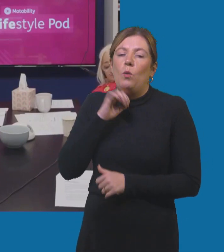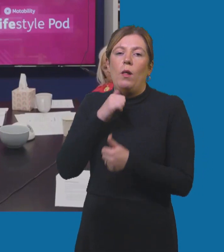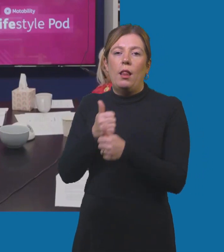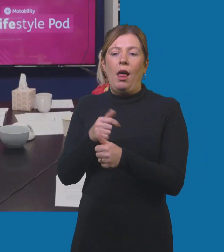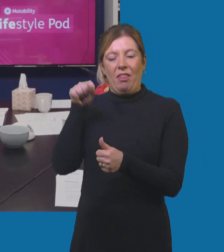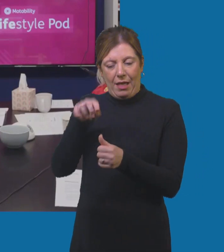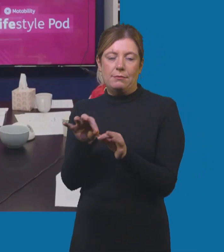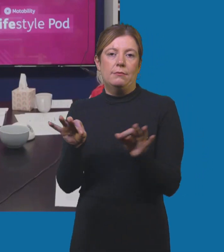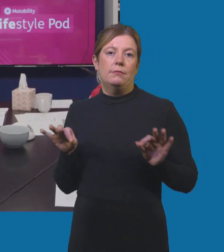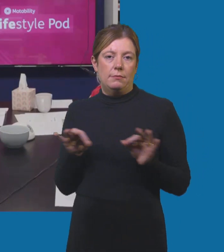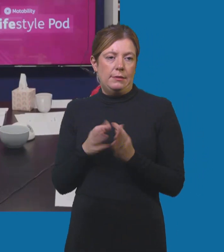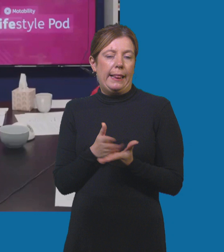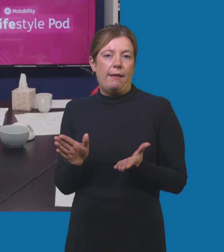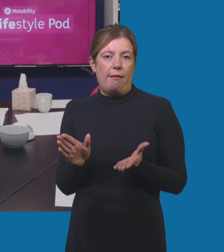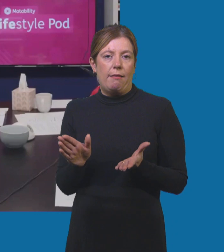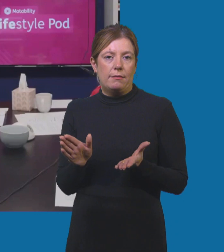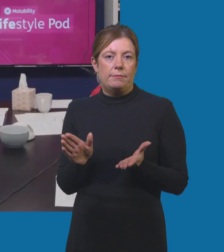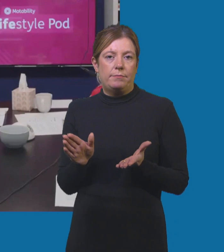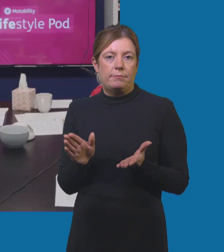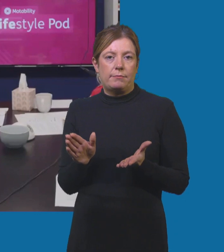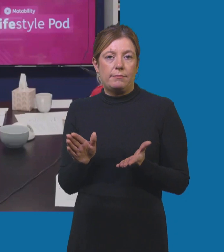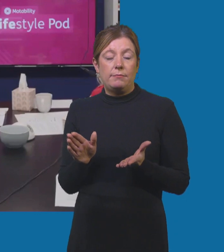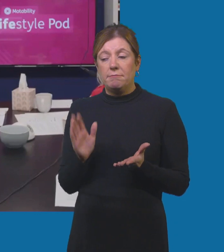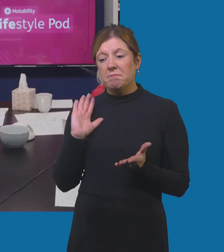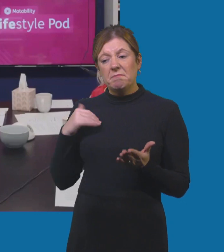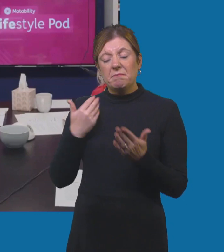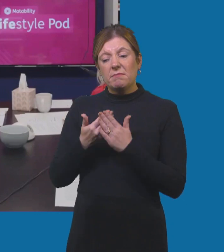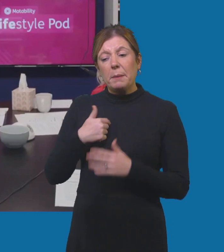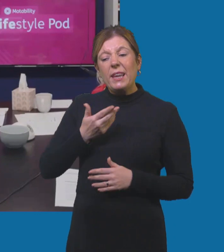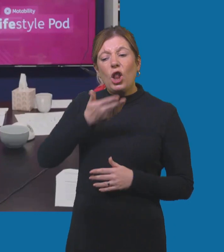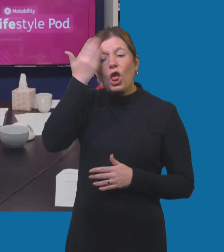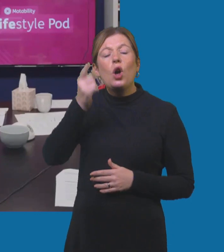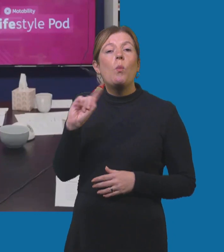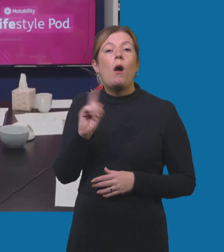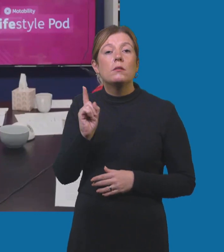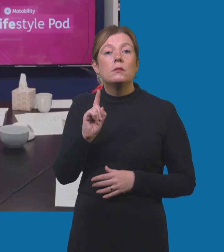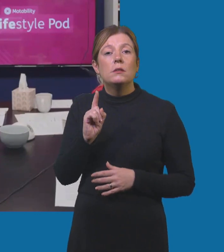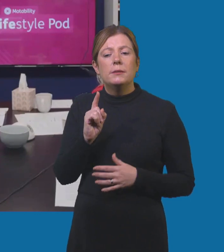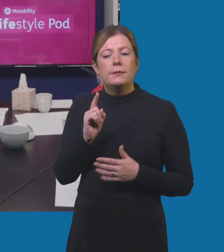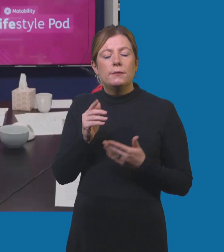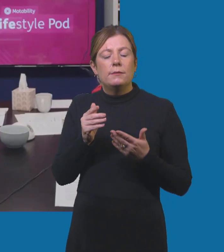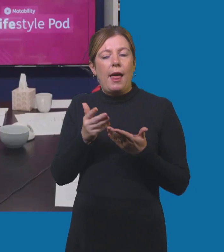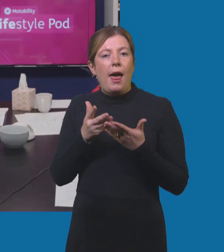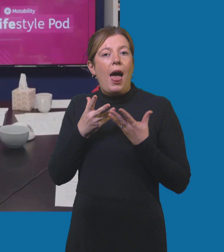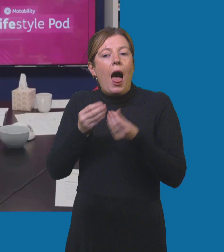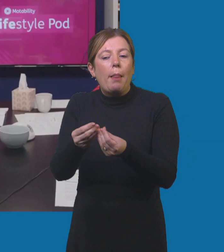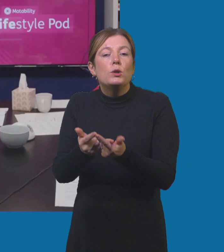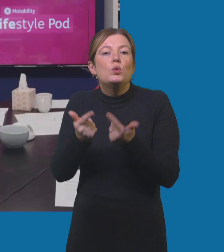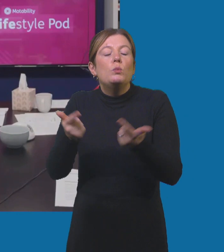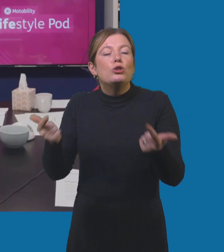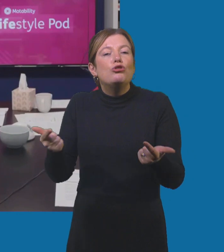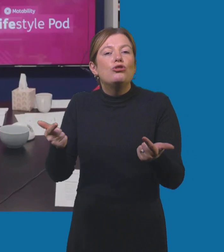boundary. And the thing is as well, I think what I've learned over the years is if you help people too much, it can